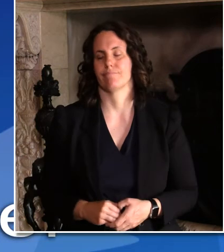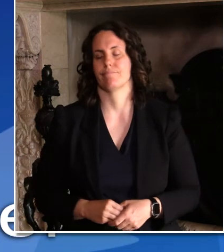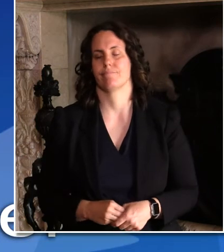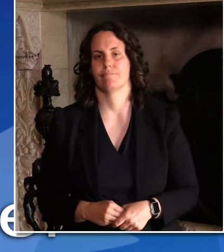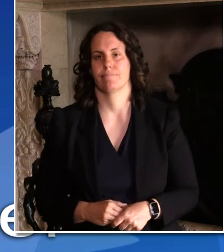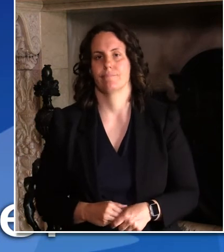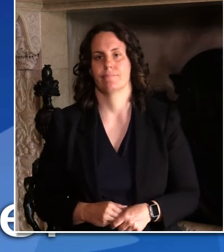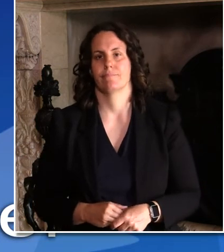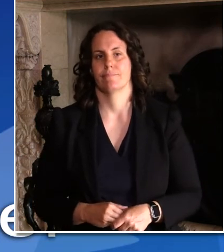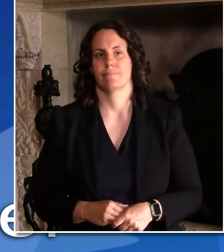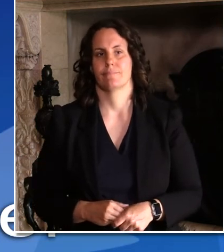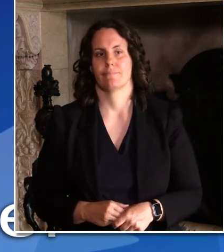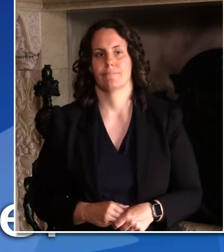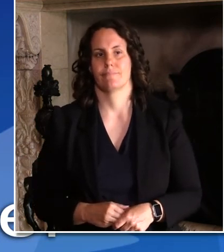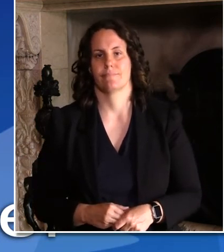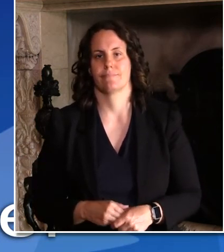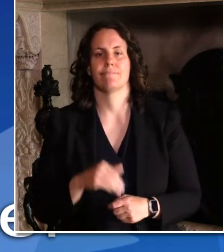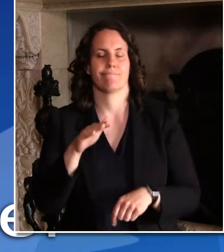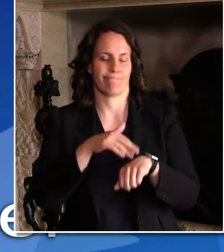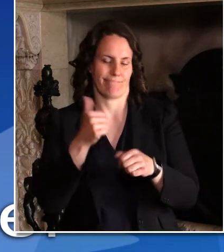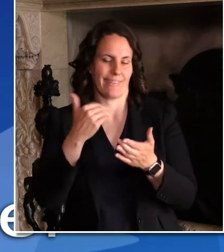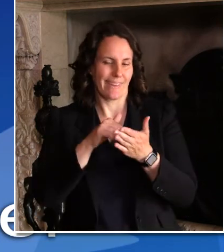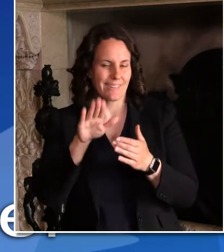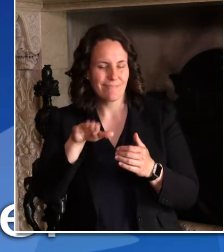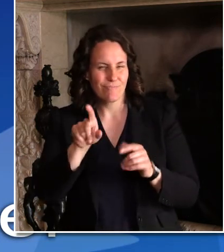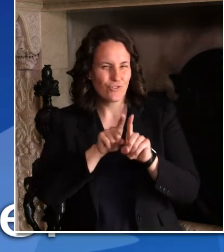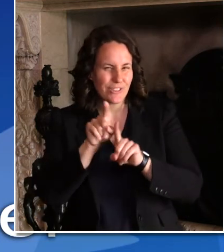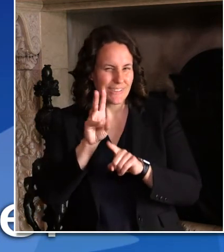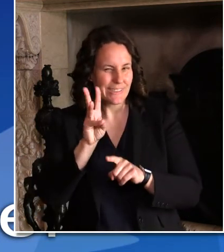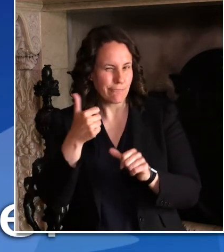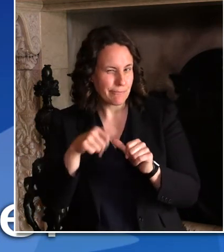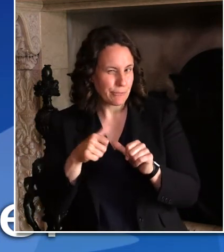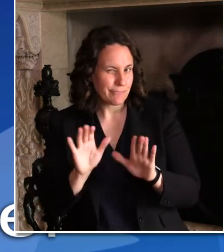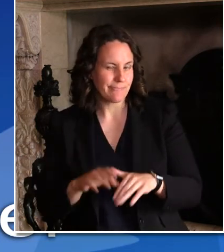A reminder, *6 to unmute your phone.